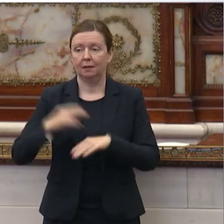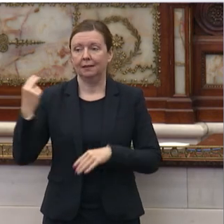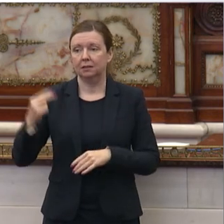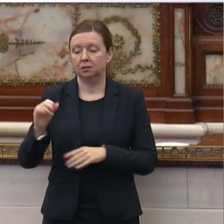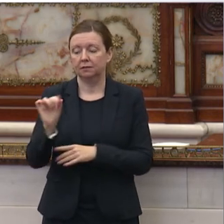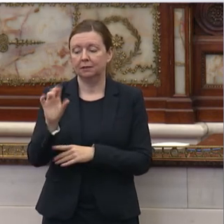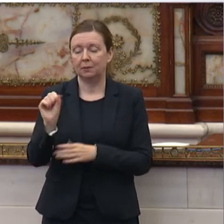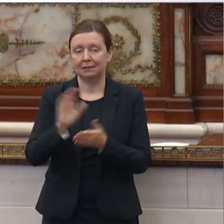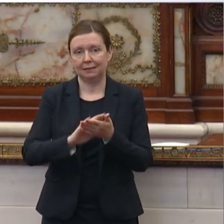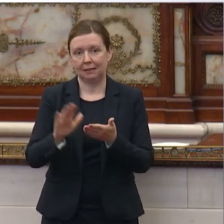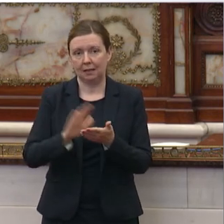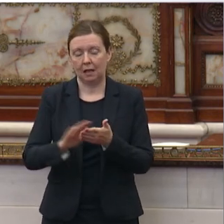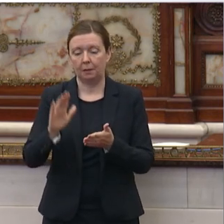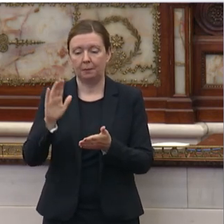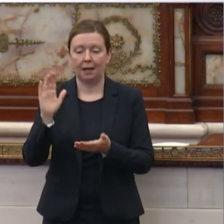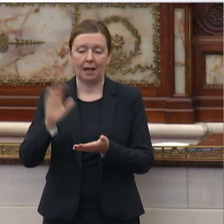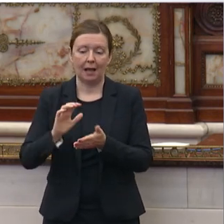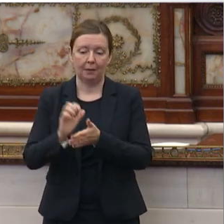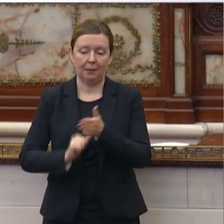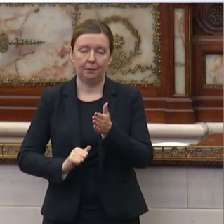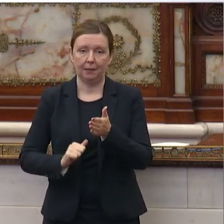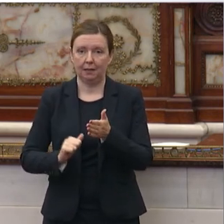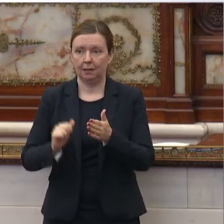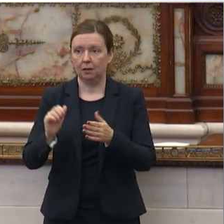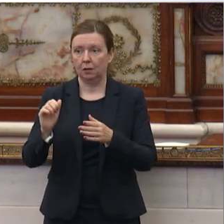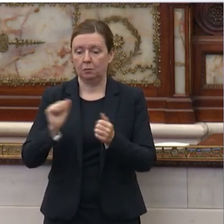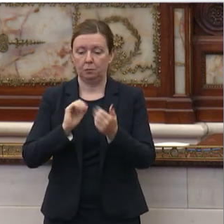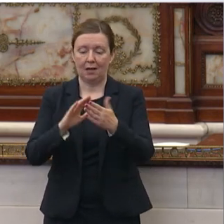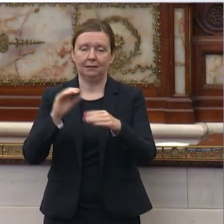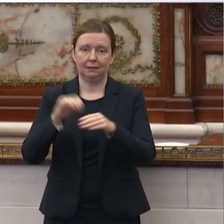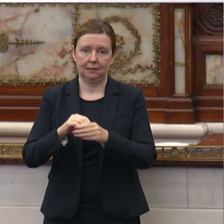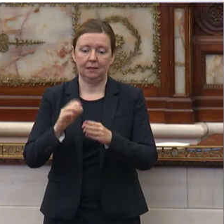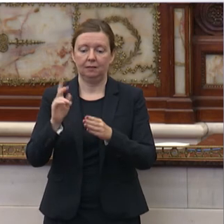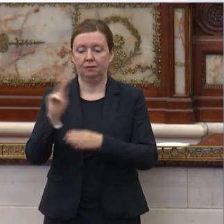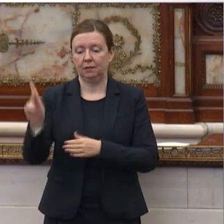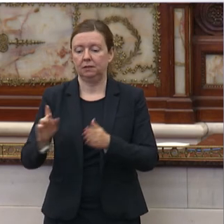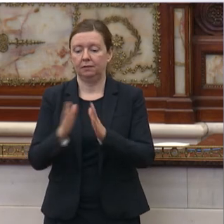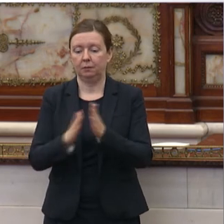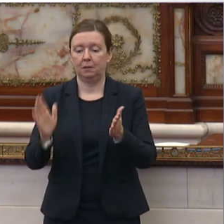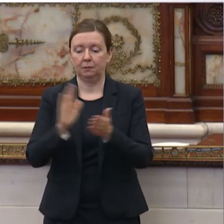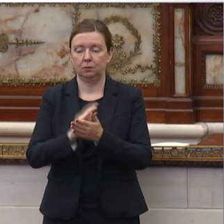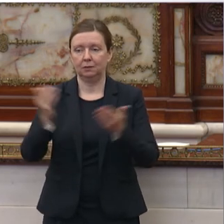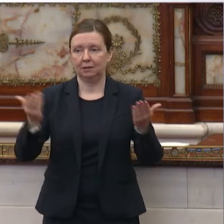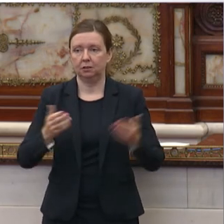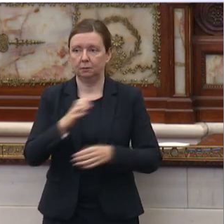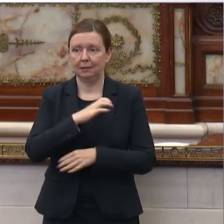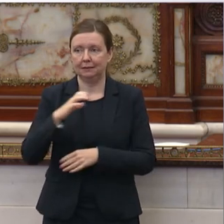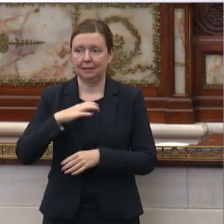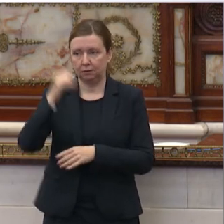asbestos cleanup and abatement practices in Philadelphia public schools, introduced by Councilman O.